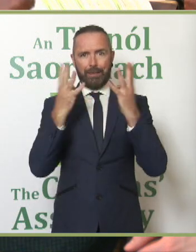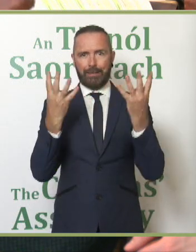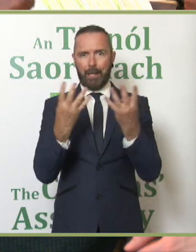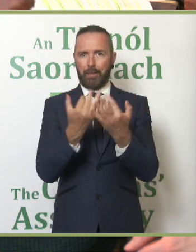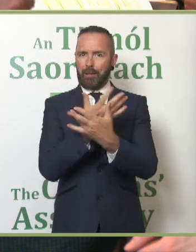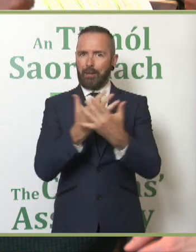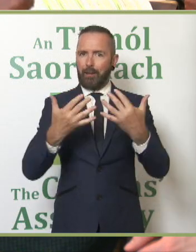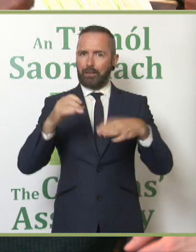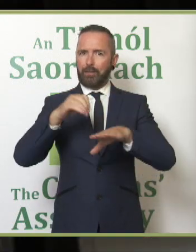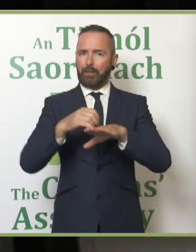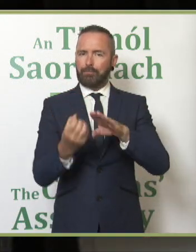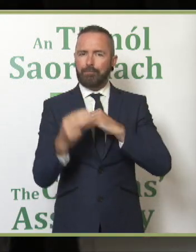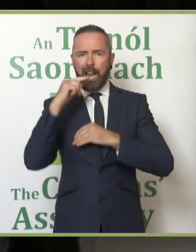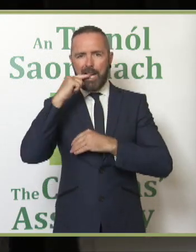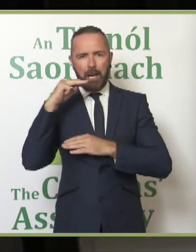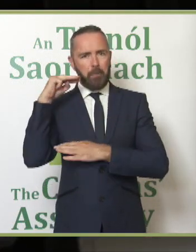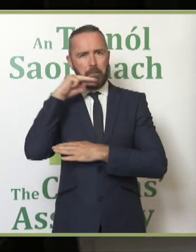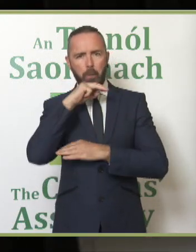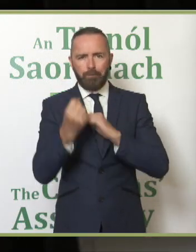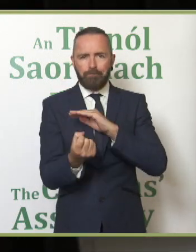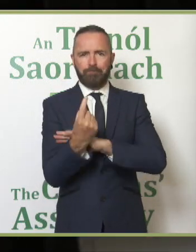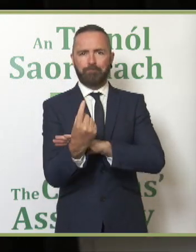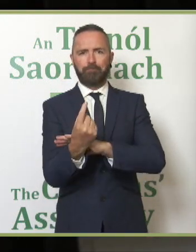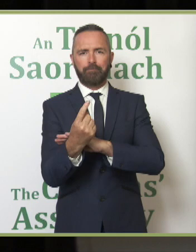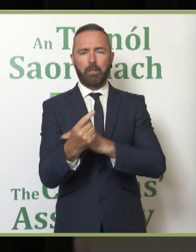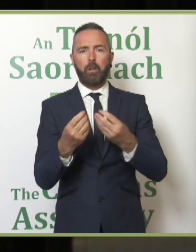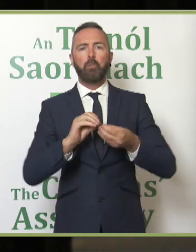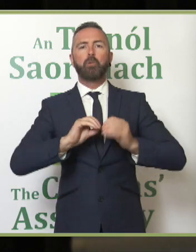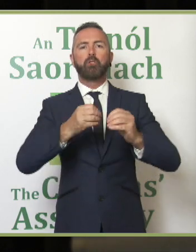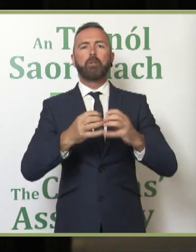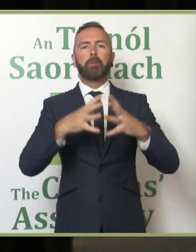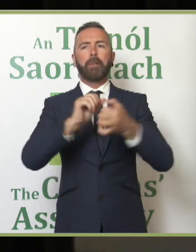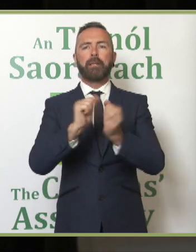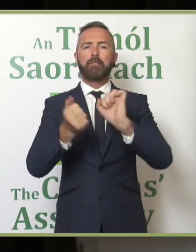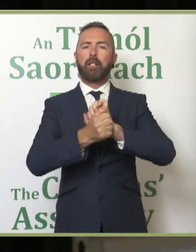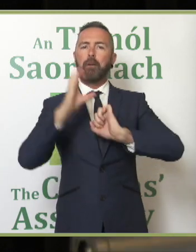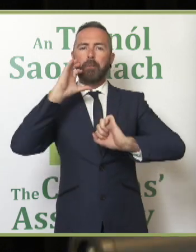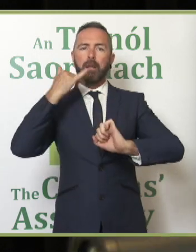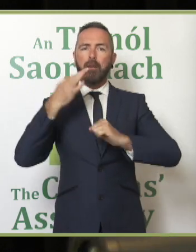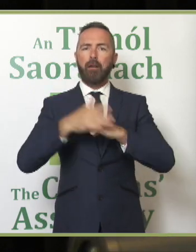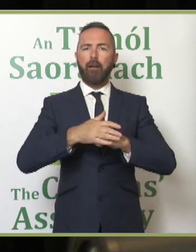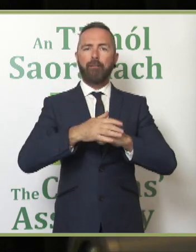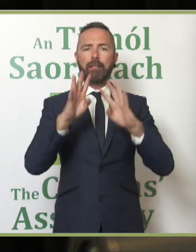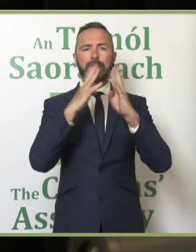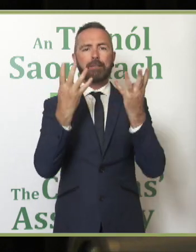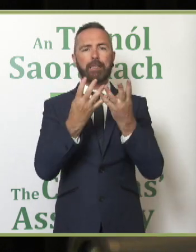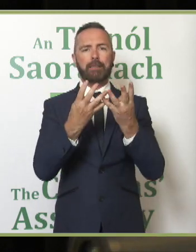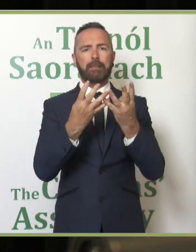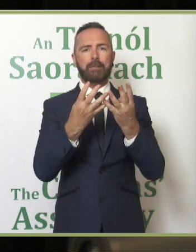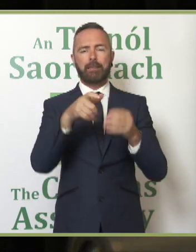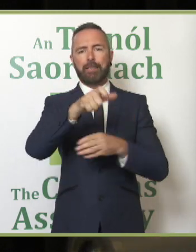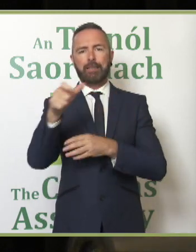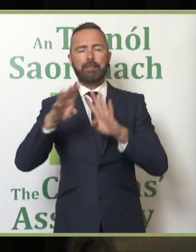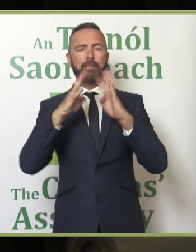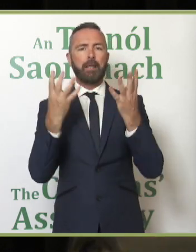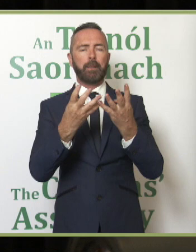important issues and has produced significant or real change as a result of these citizens' assemblies.